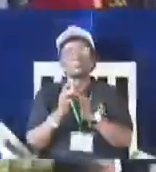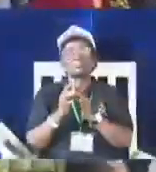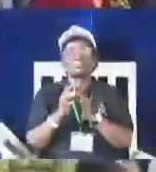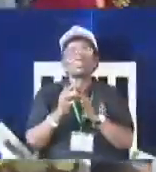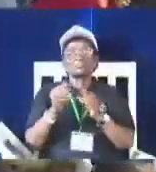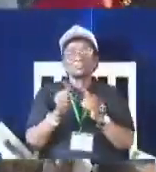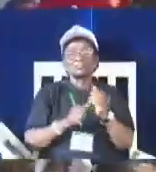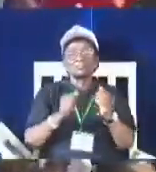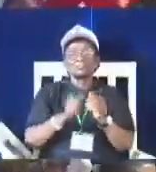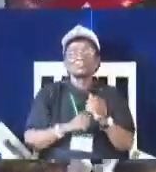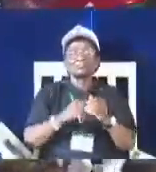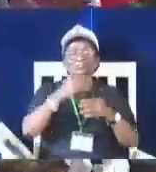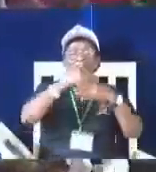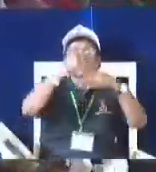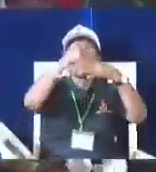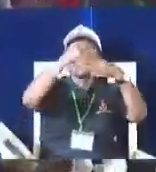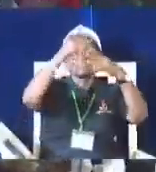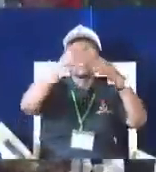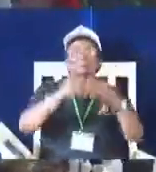every mountain